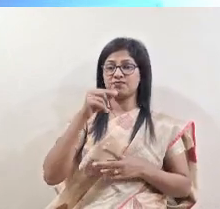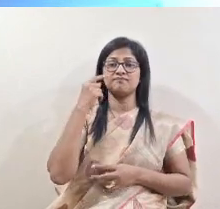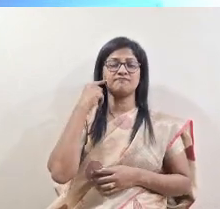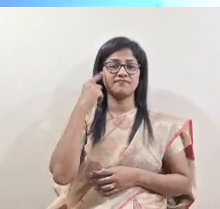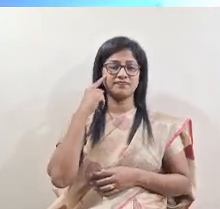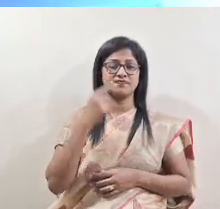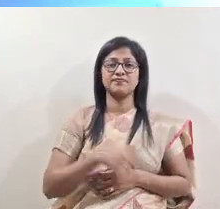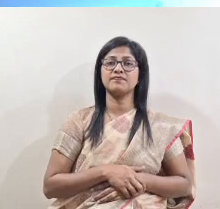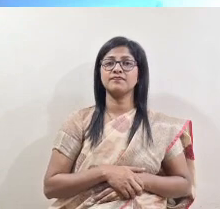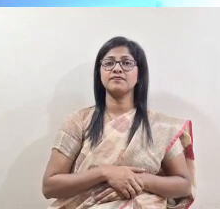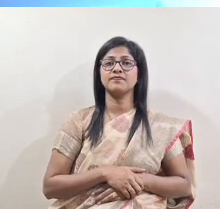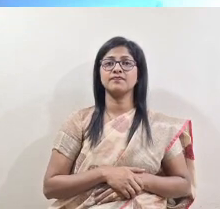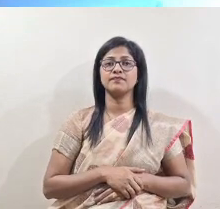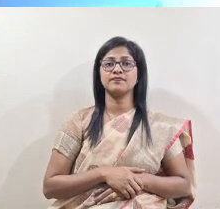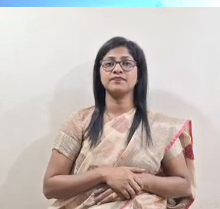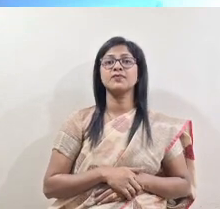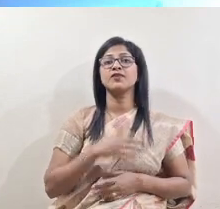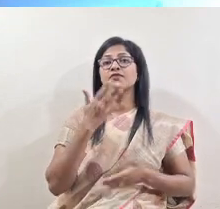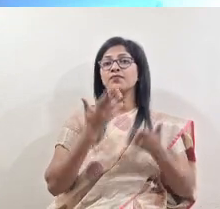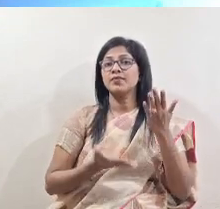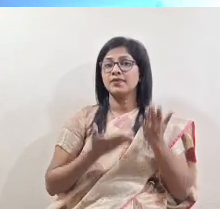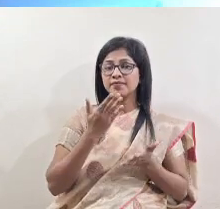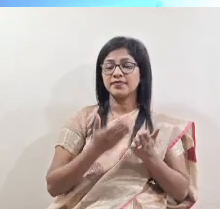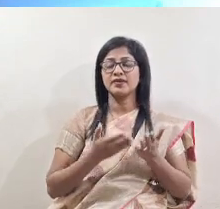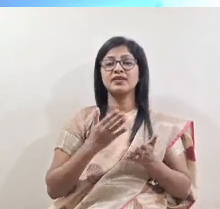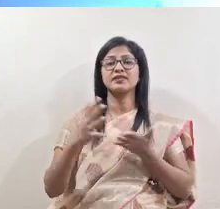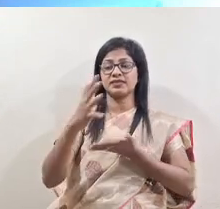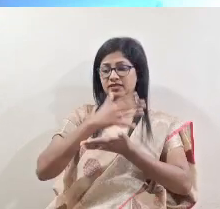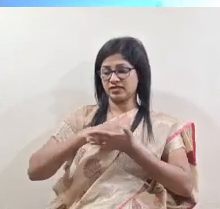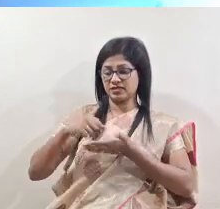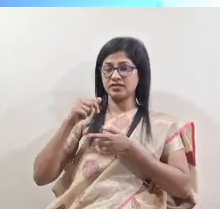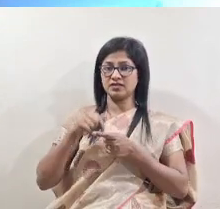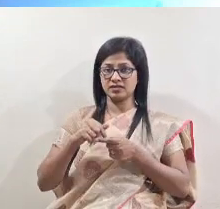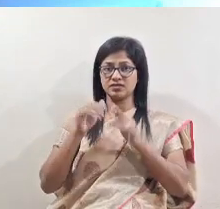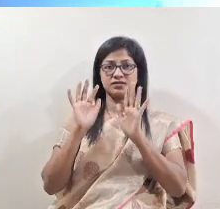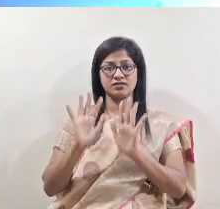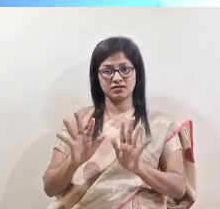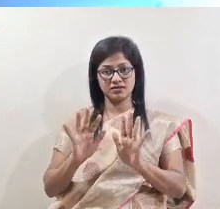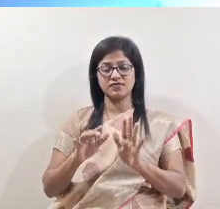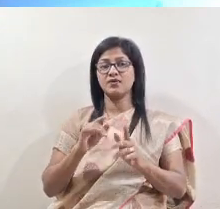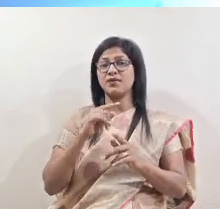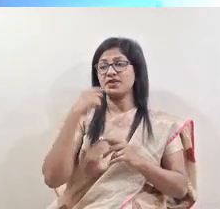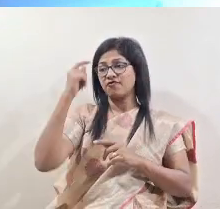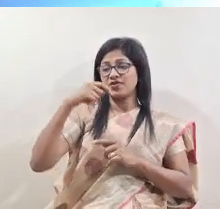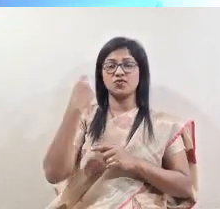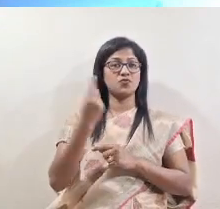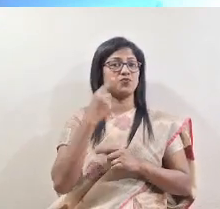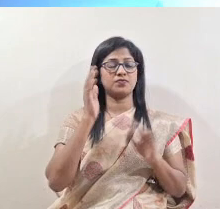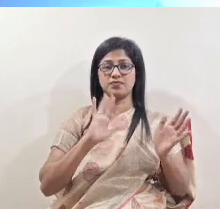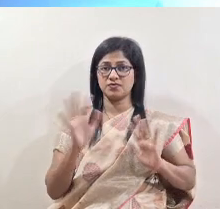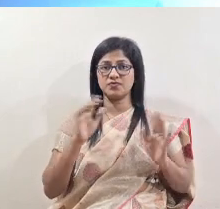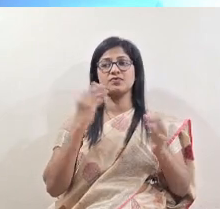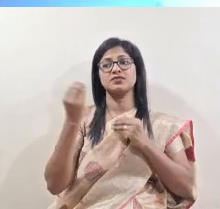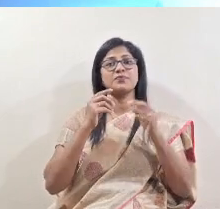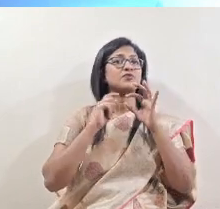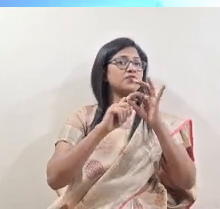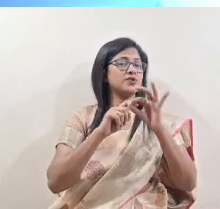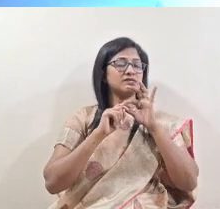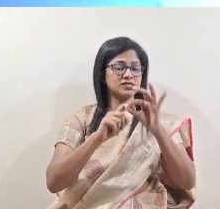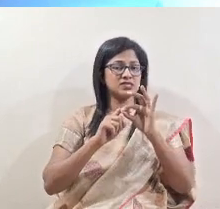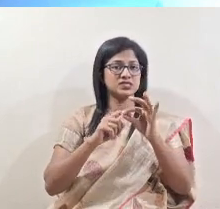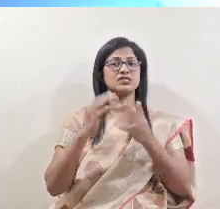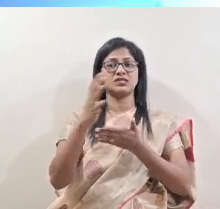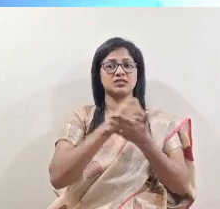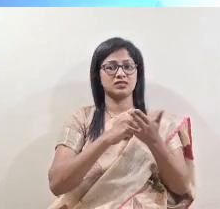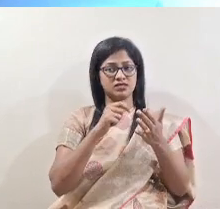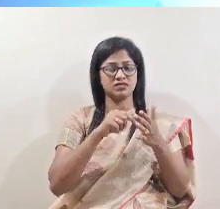option that we are thinking of is we can probably have a data collection but not just video data. You can also have some